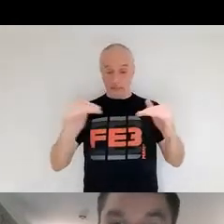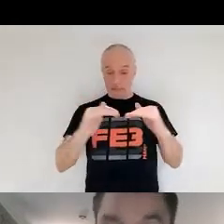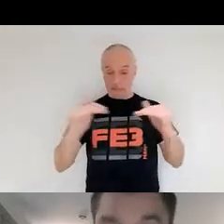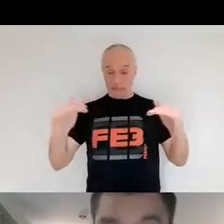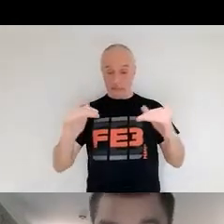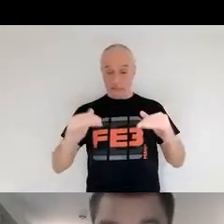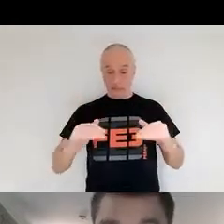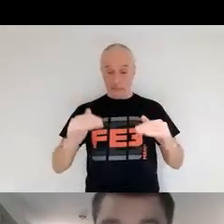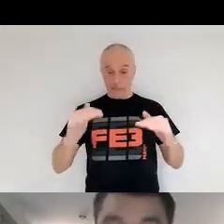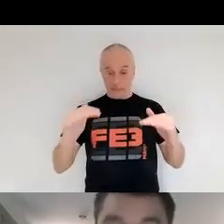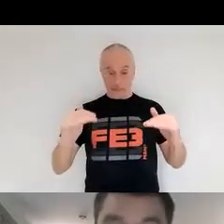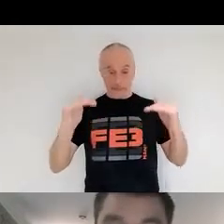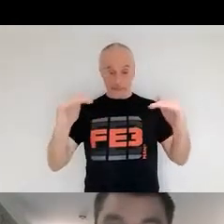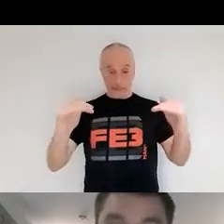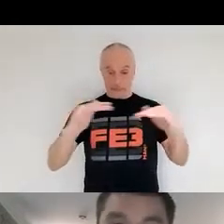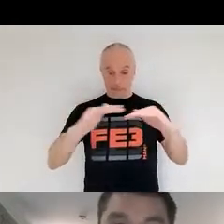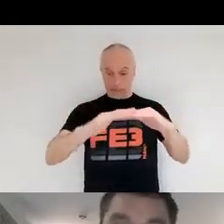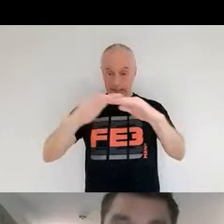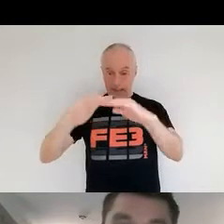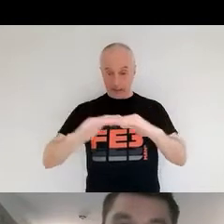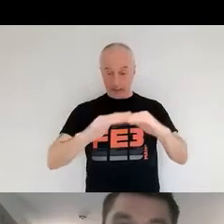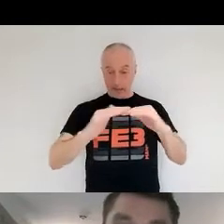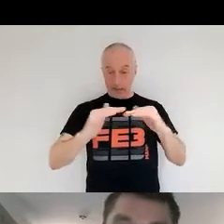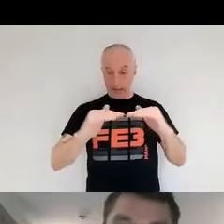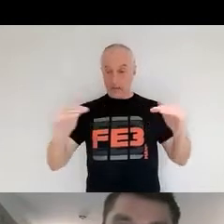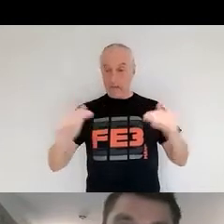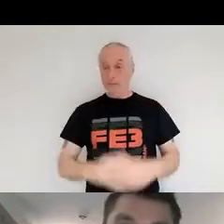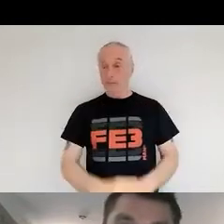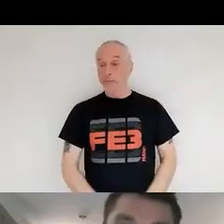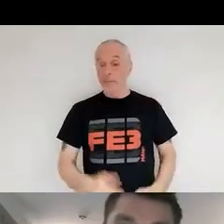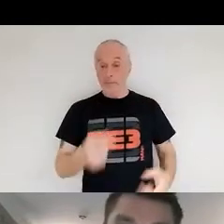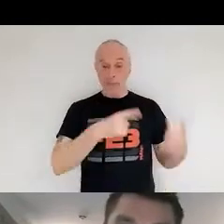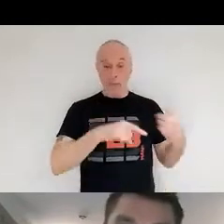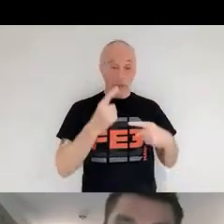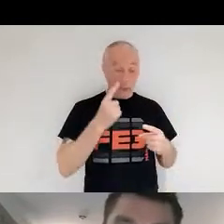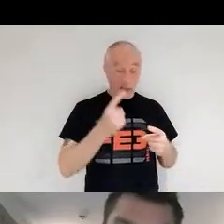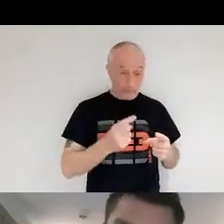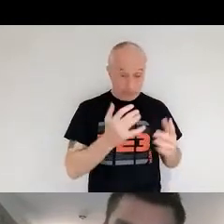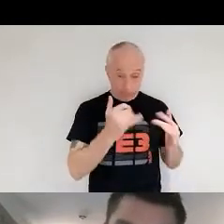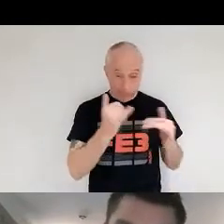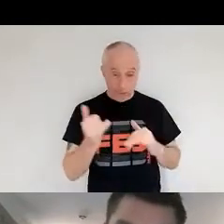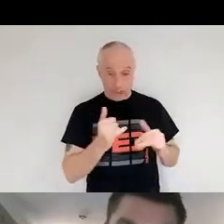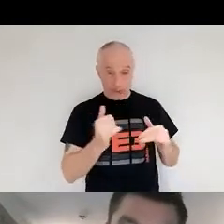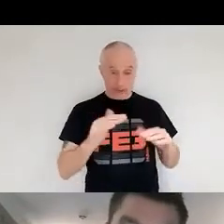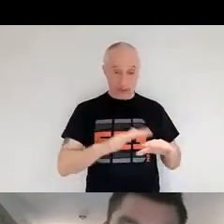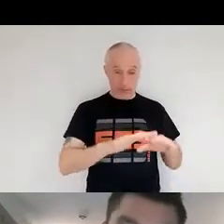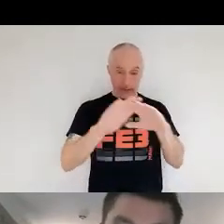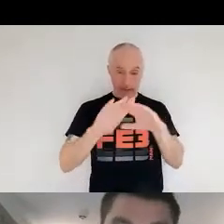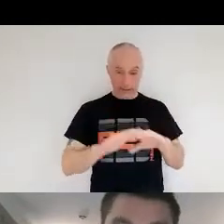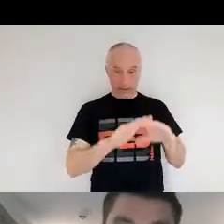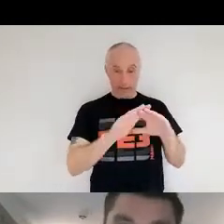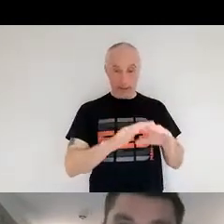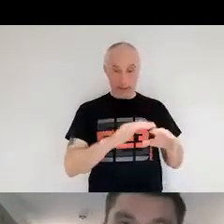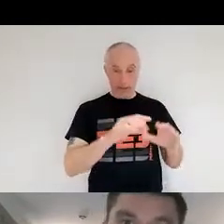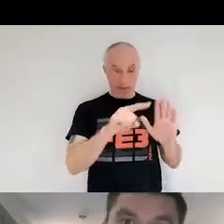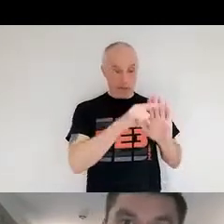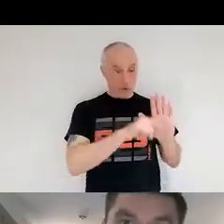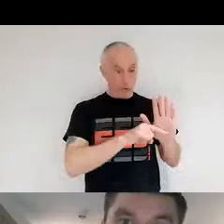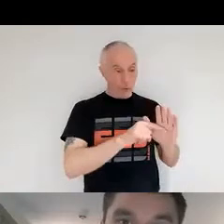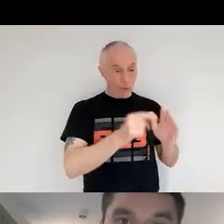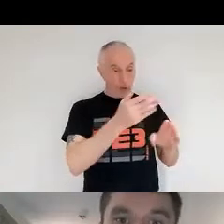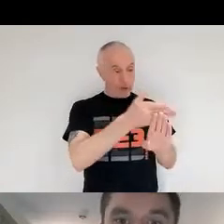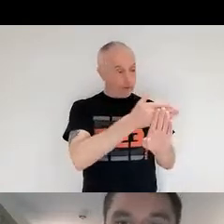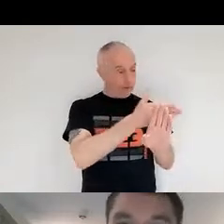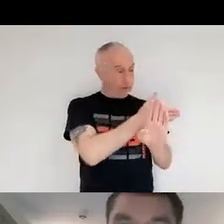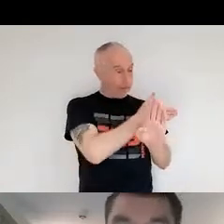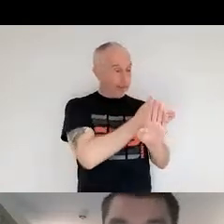started. We've assessed the design standards and regulations from now going all the way back to